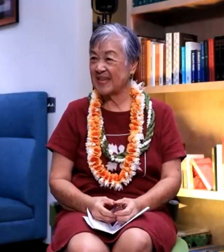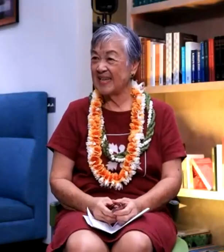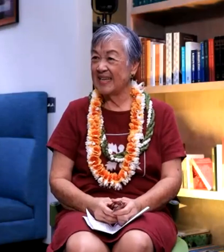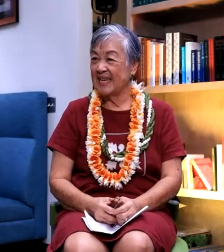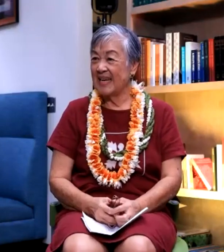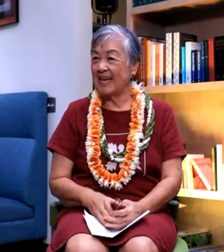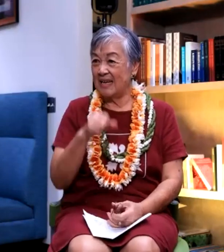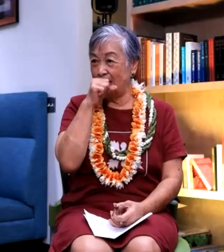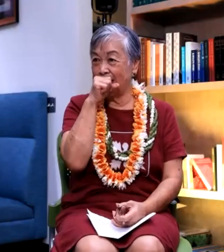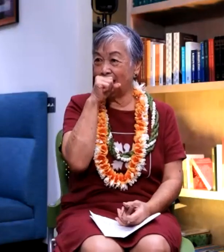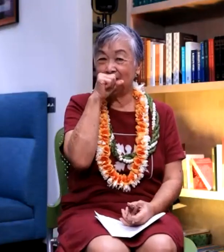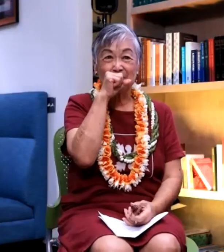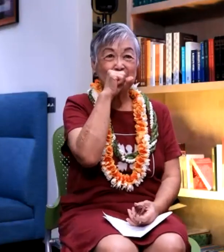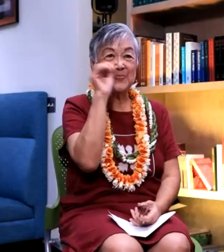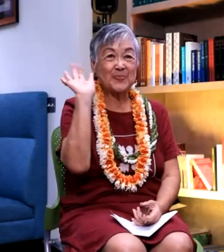Hi,